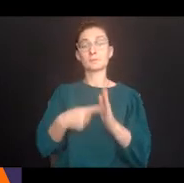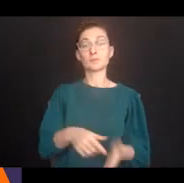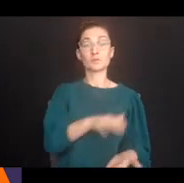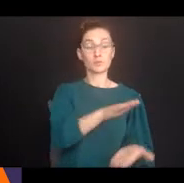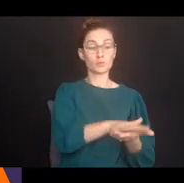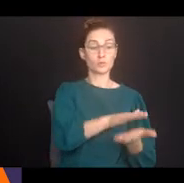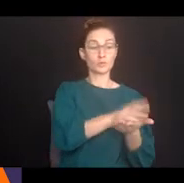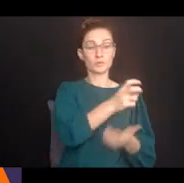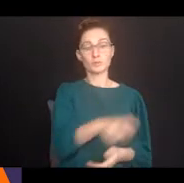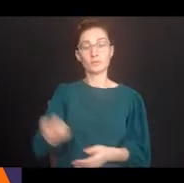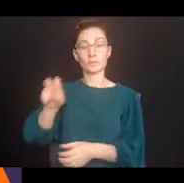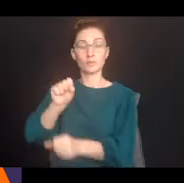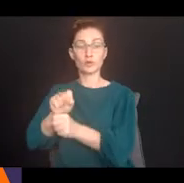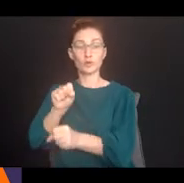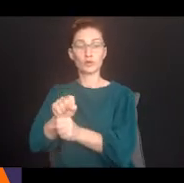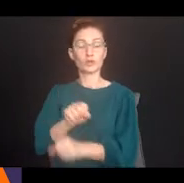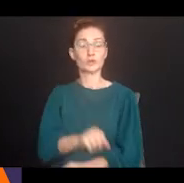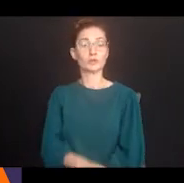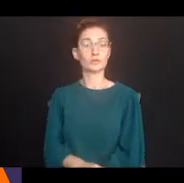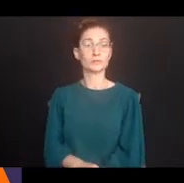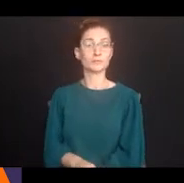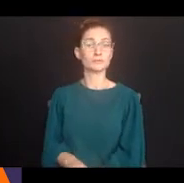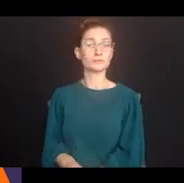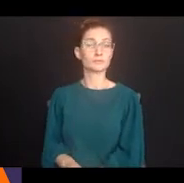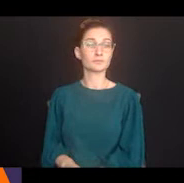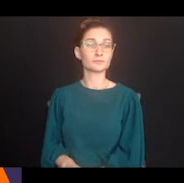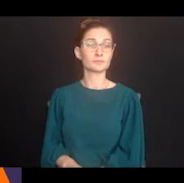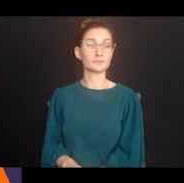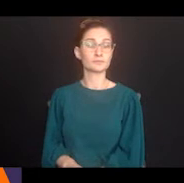For example, transition from school to work.